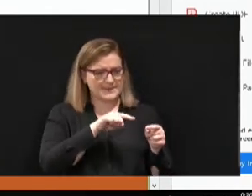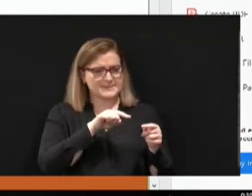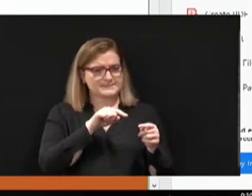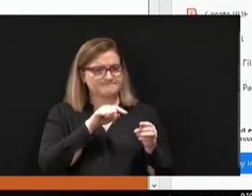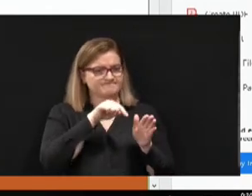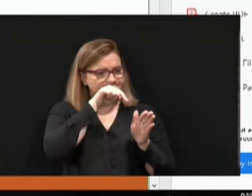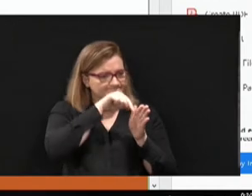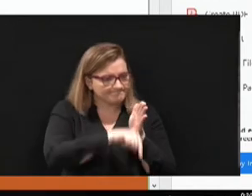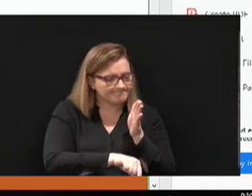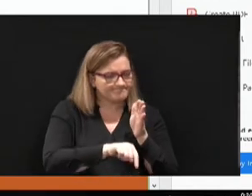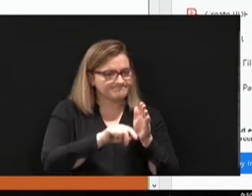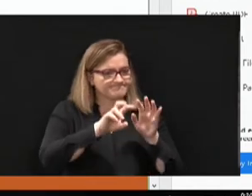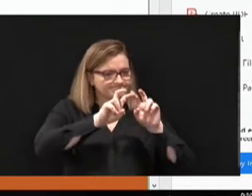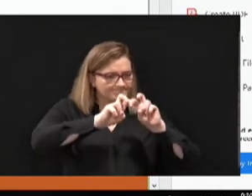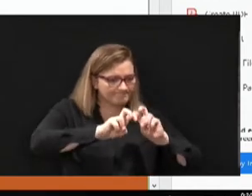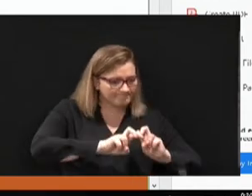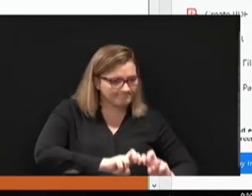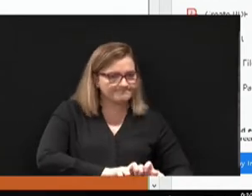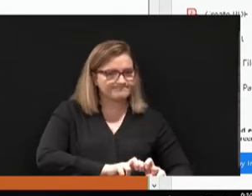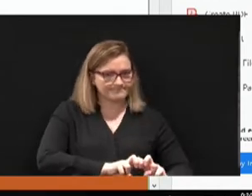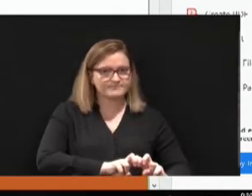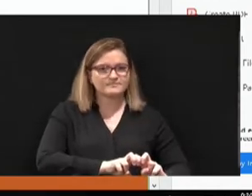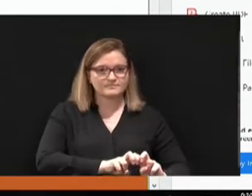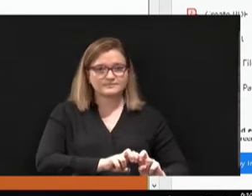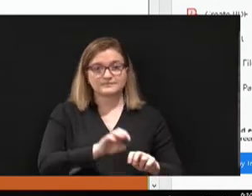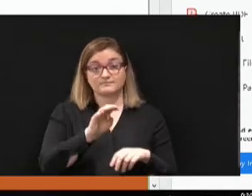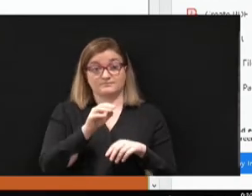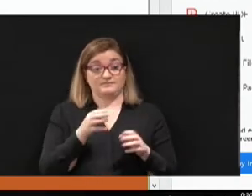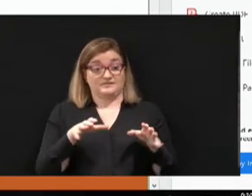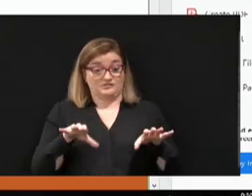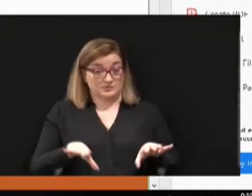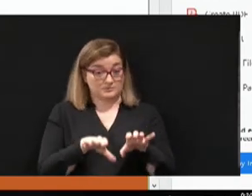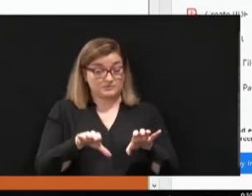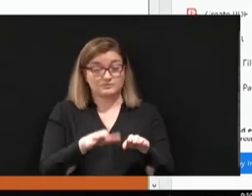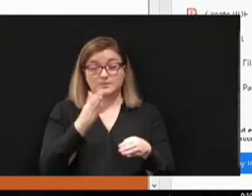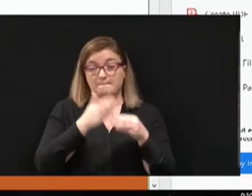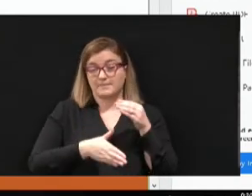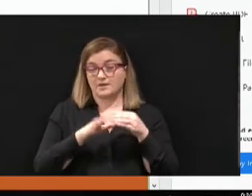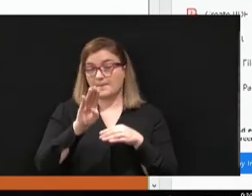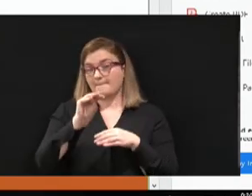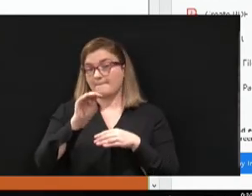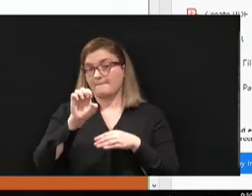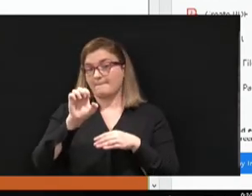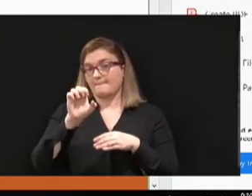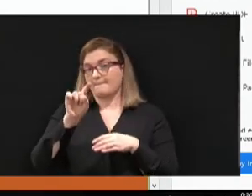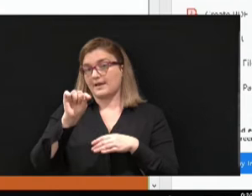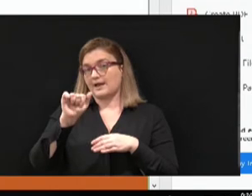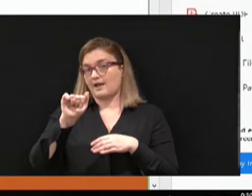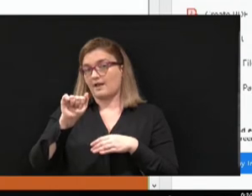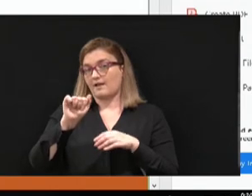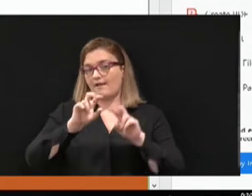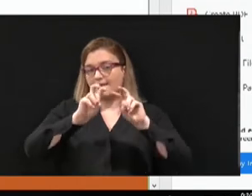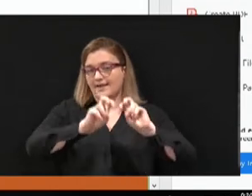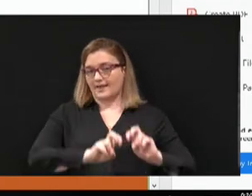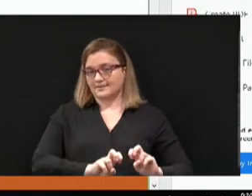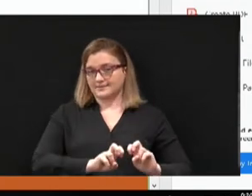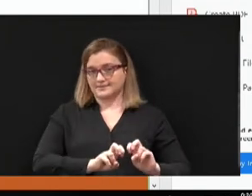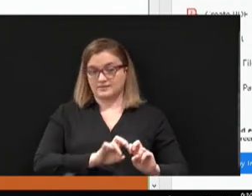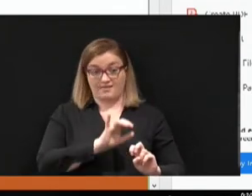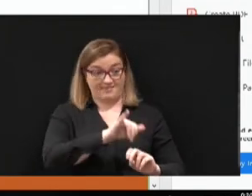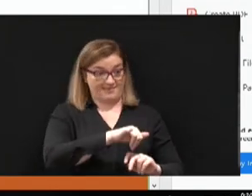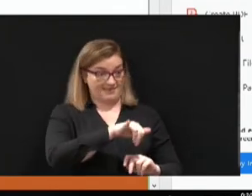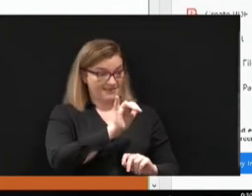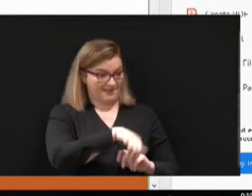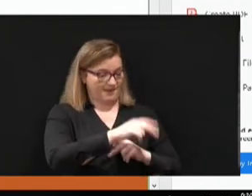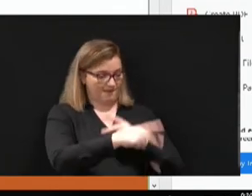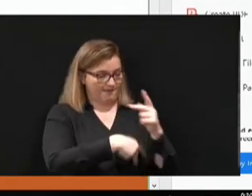a lot of different studies and did a meta-analysis of all of that kind of research. To see